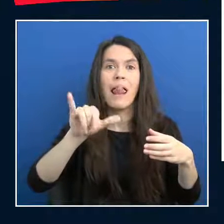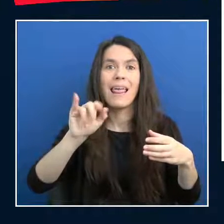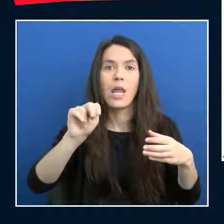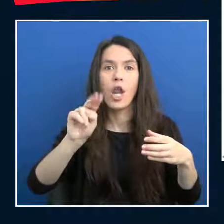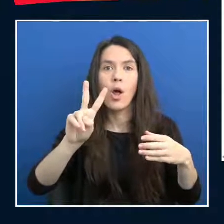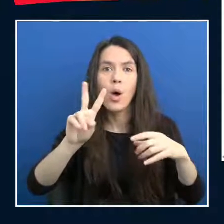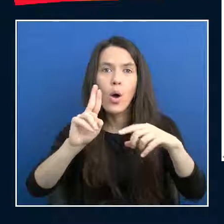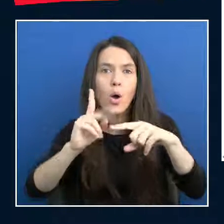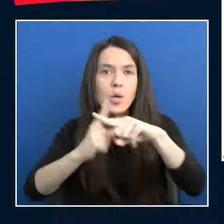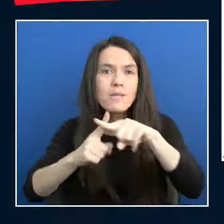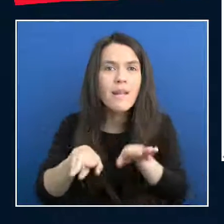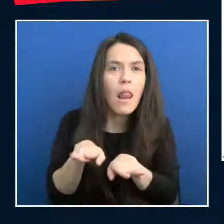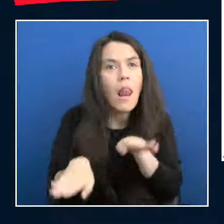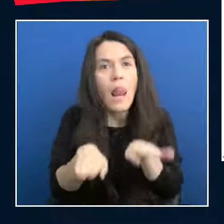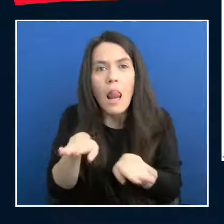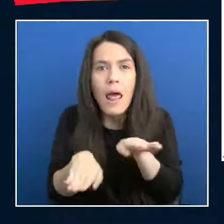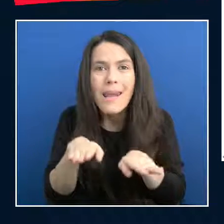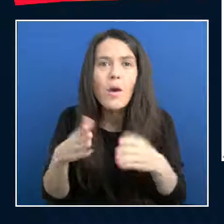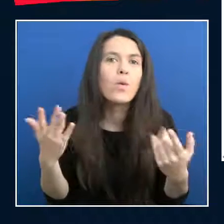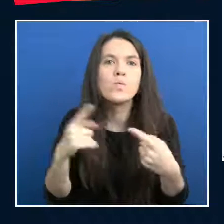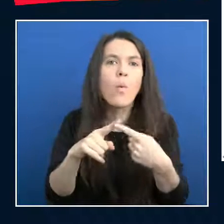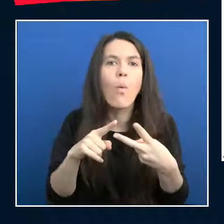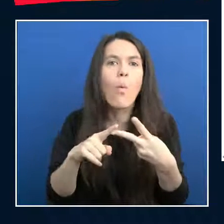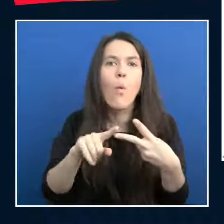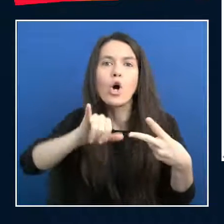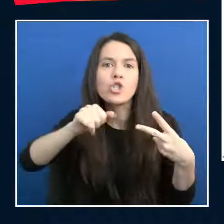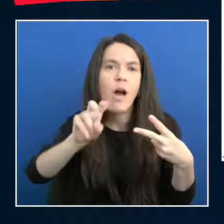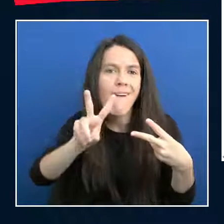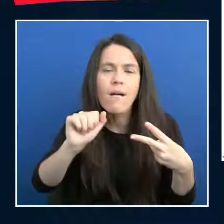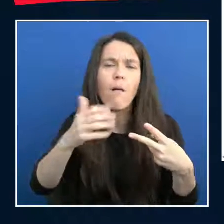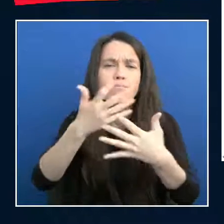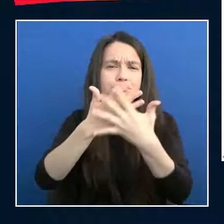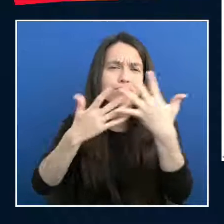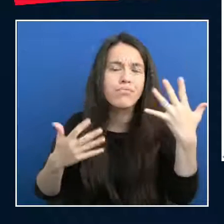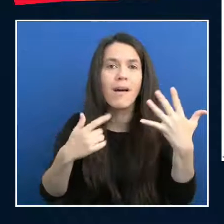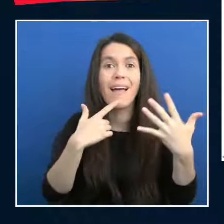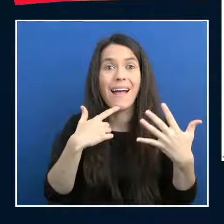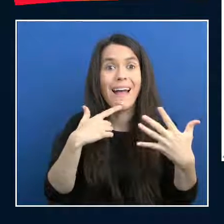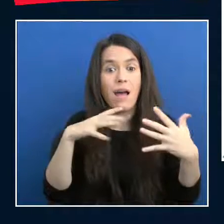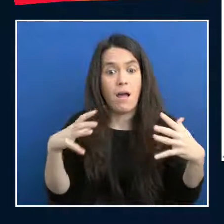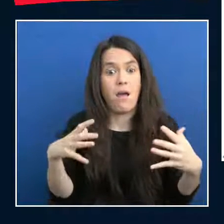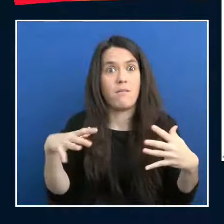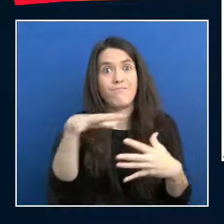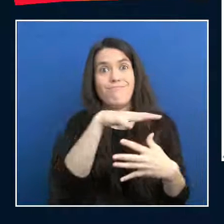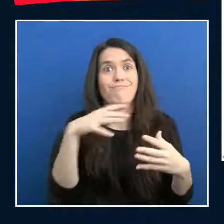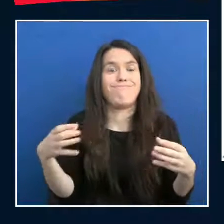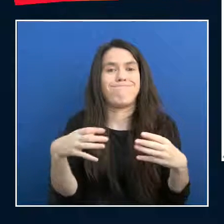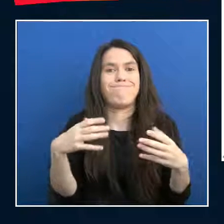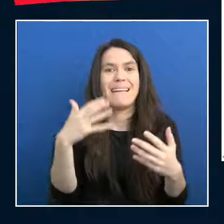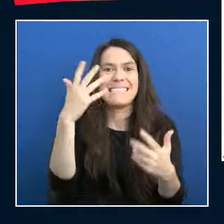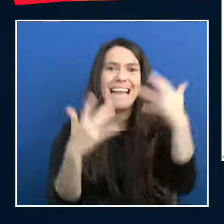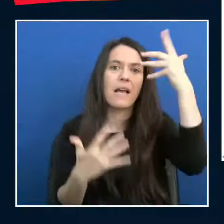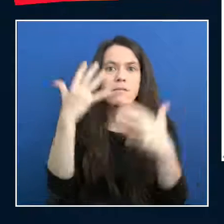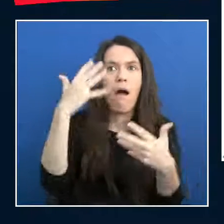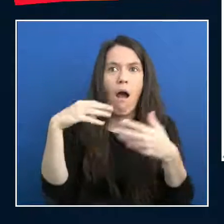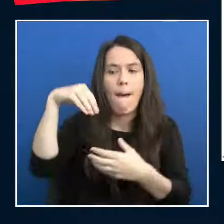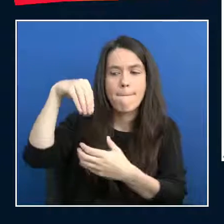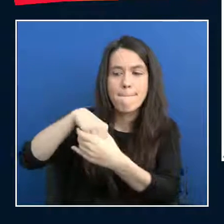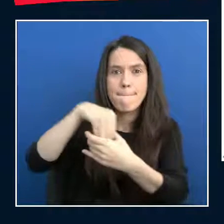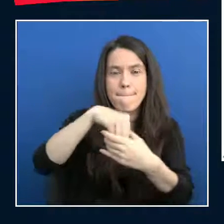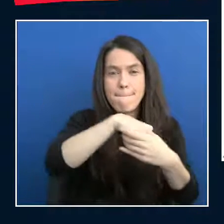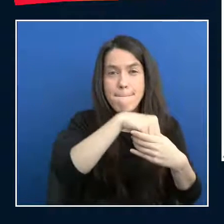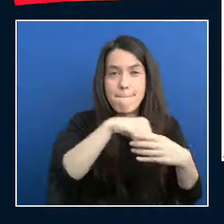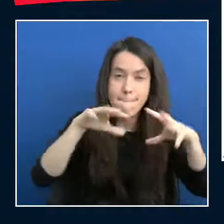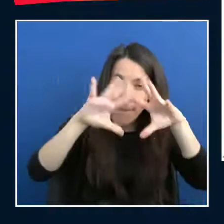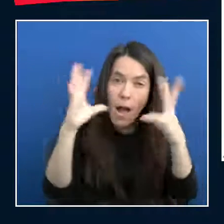will just run on the Docker engine everywhere. So I have my custom data center, my cloud or another